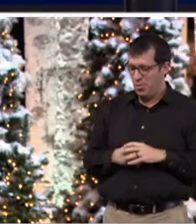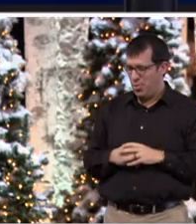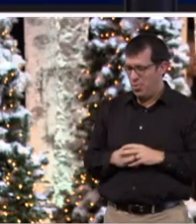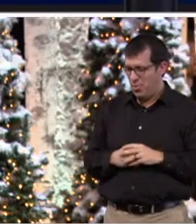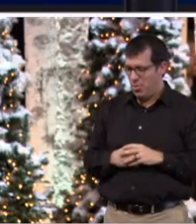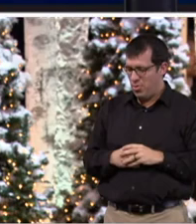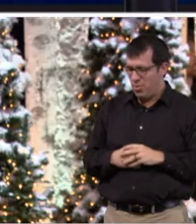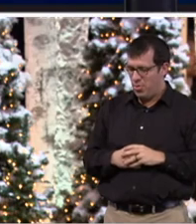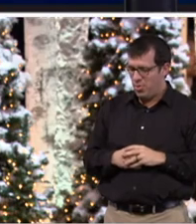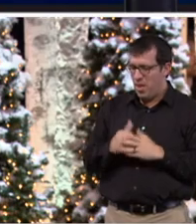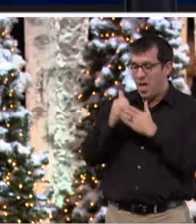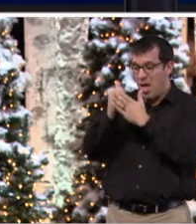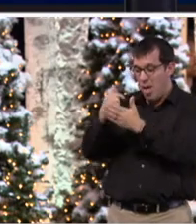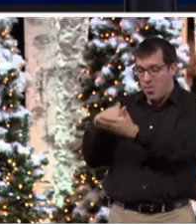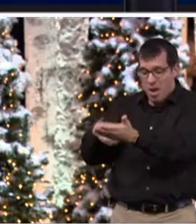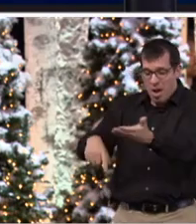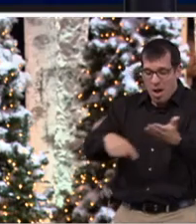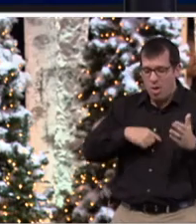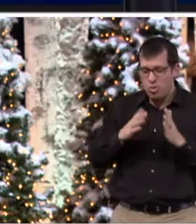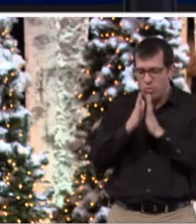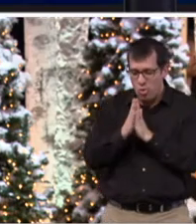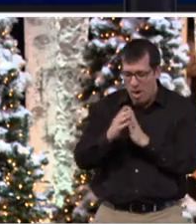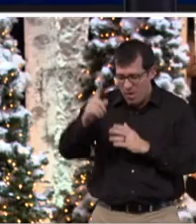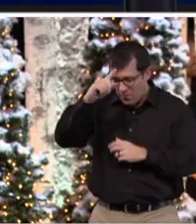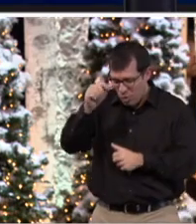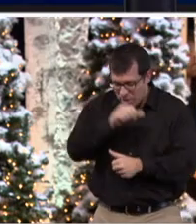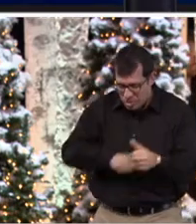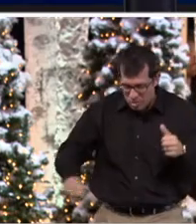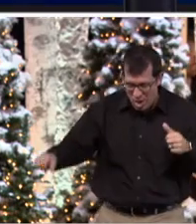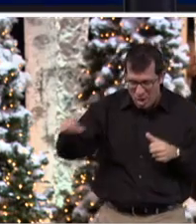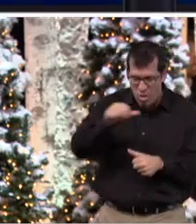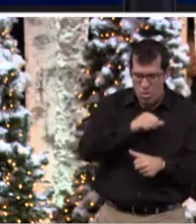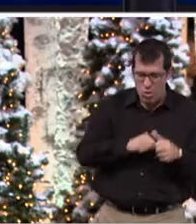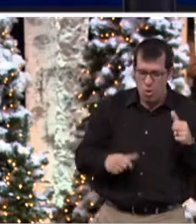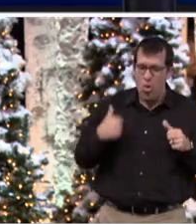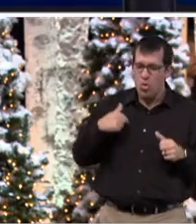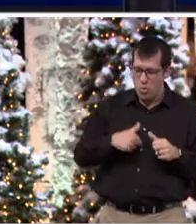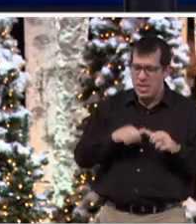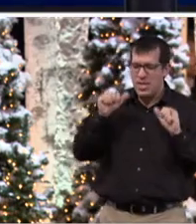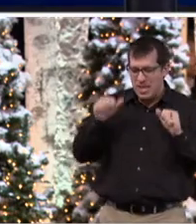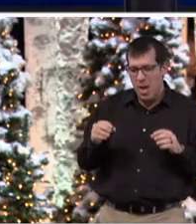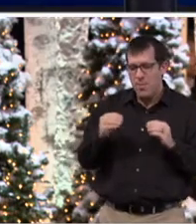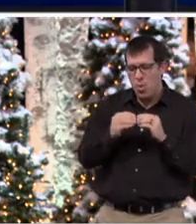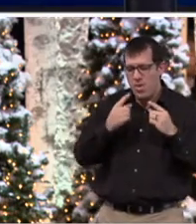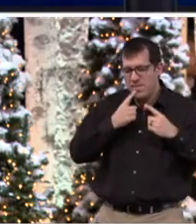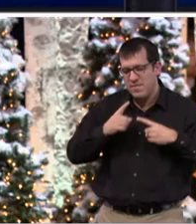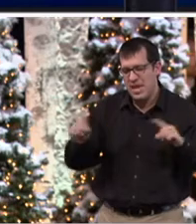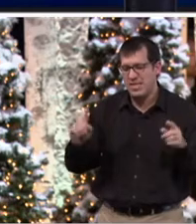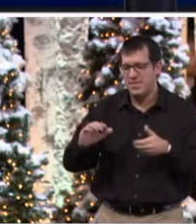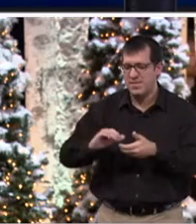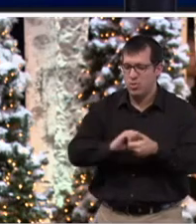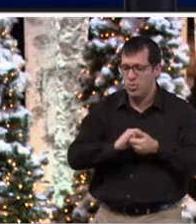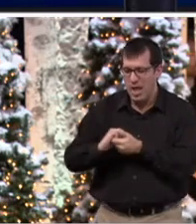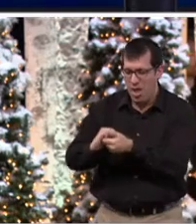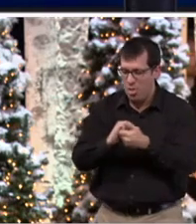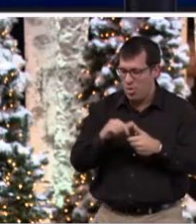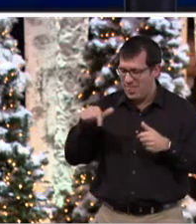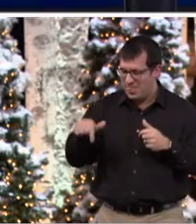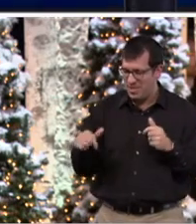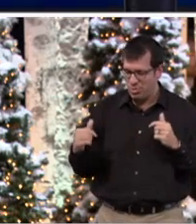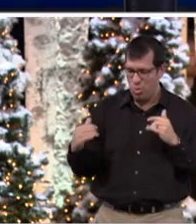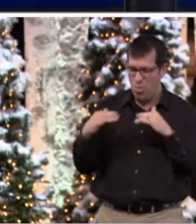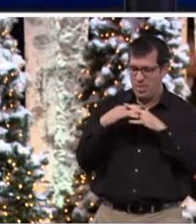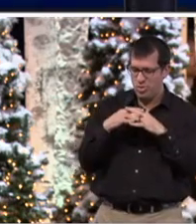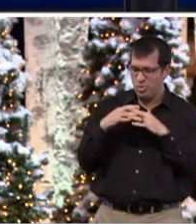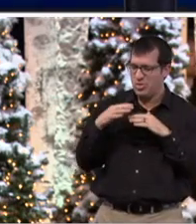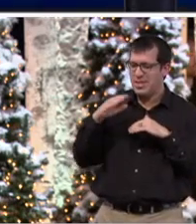Help us to pray for each other. May we be more effective together in this coalition